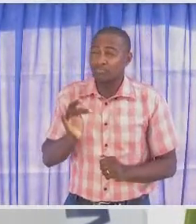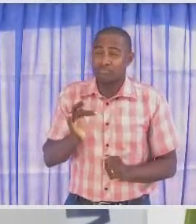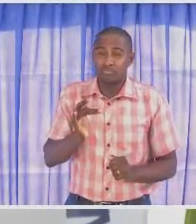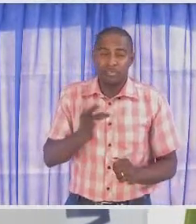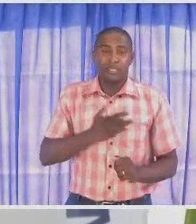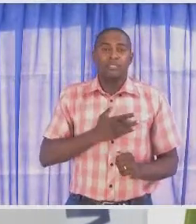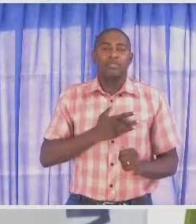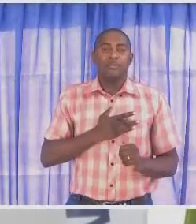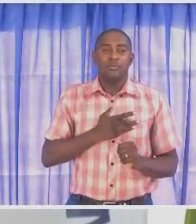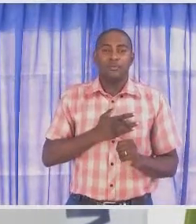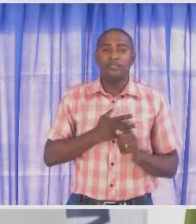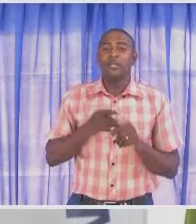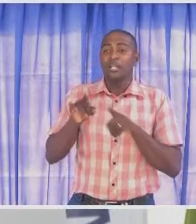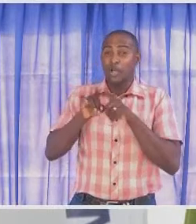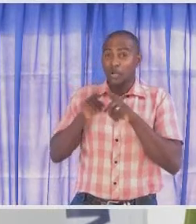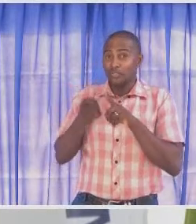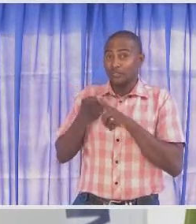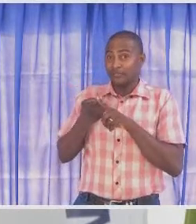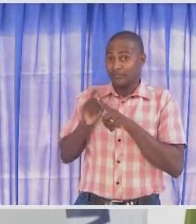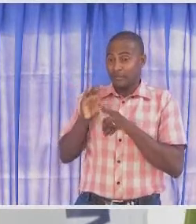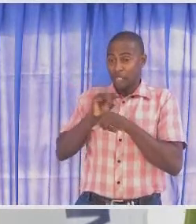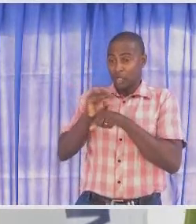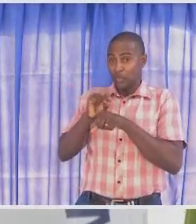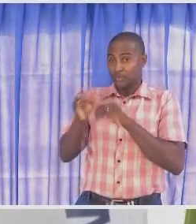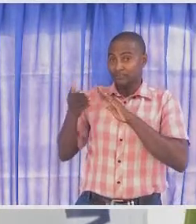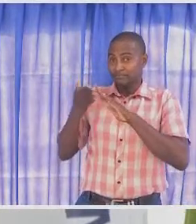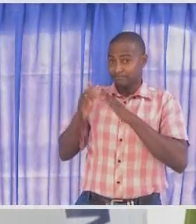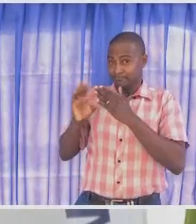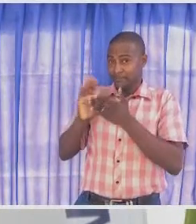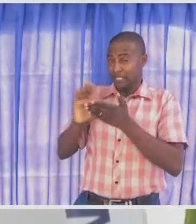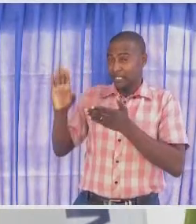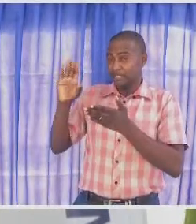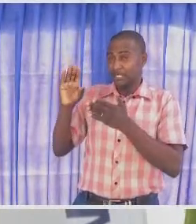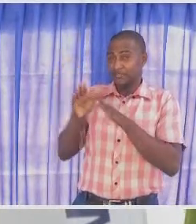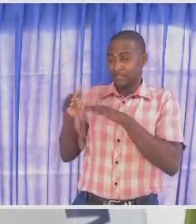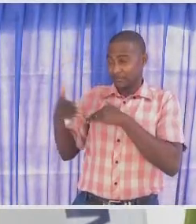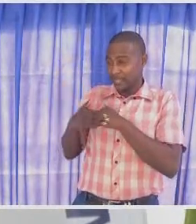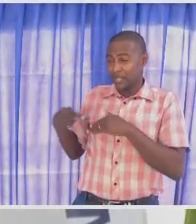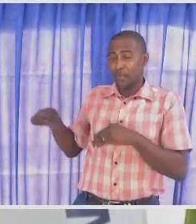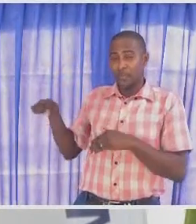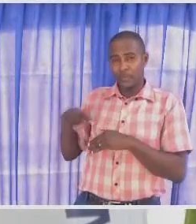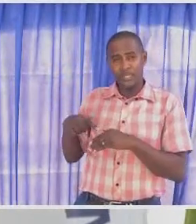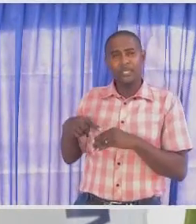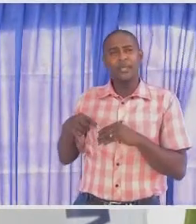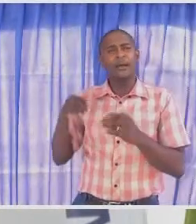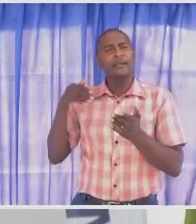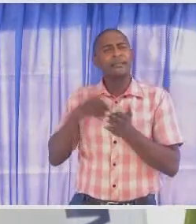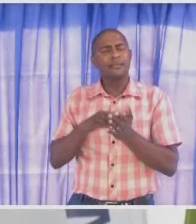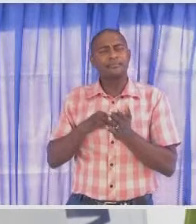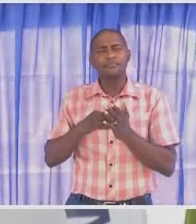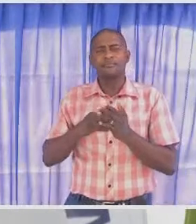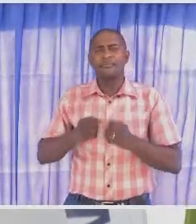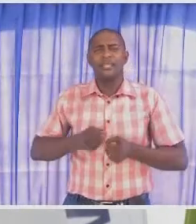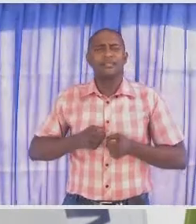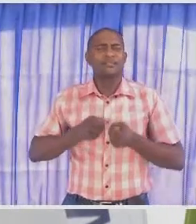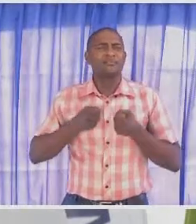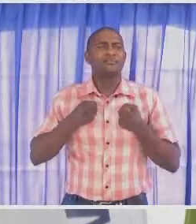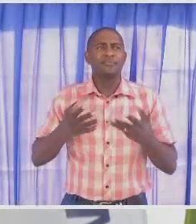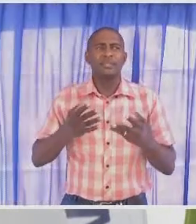behalf of the Council of Community Colleges of Jamaica, once again express